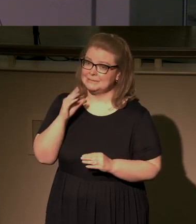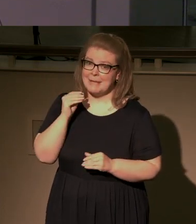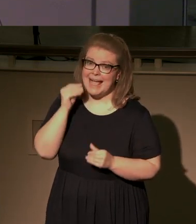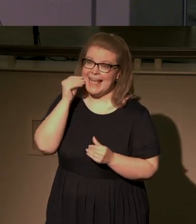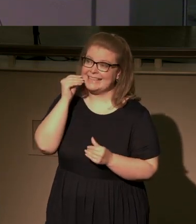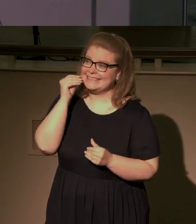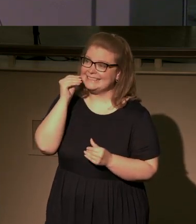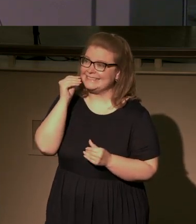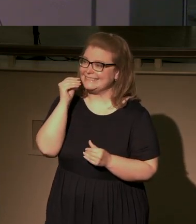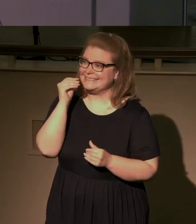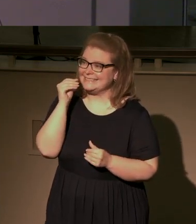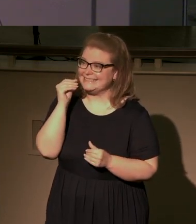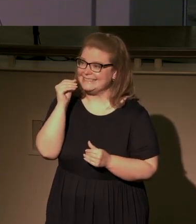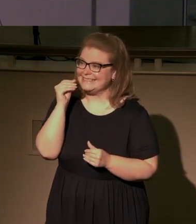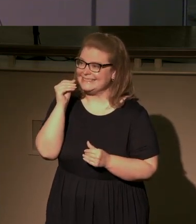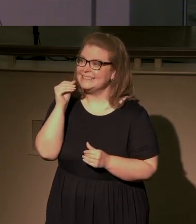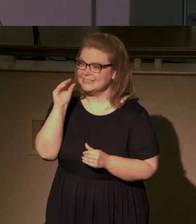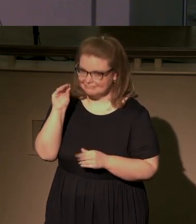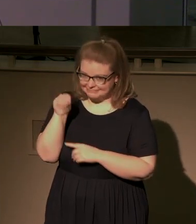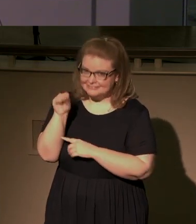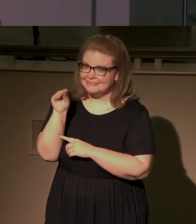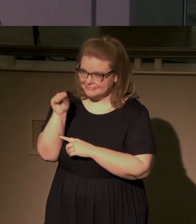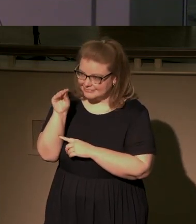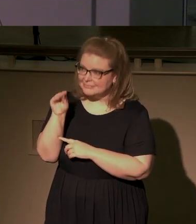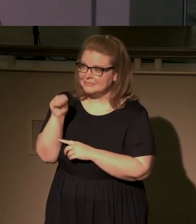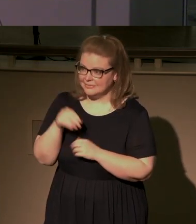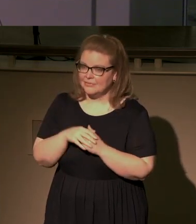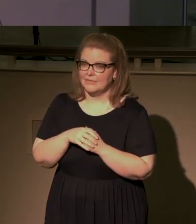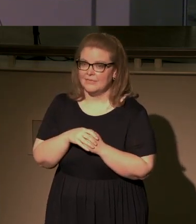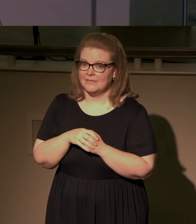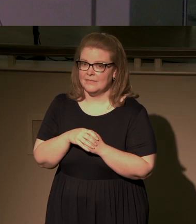smiled, and nodded.